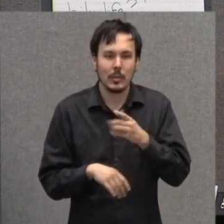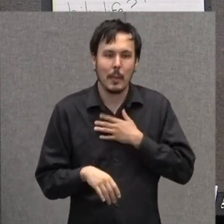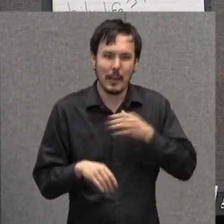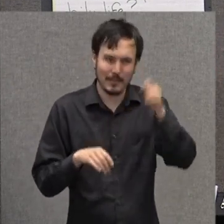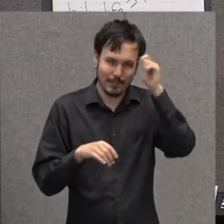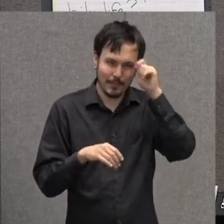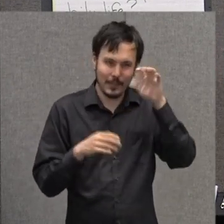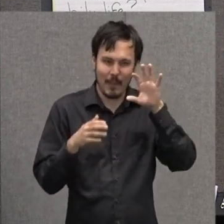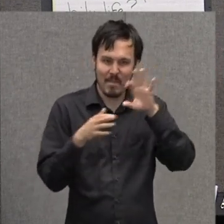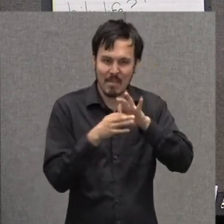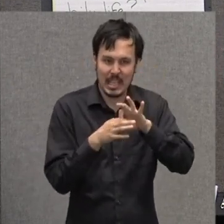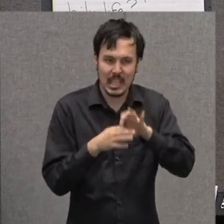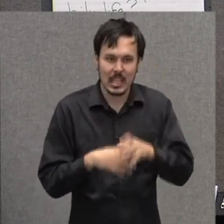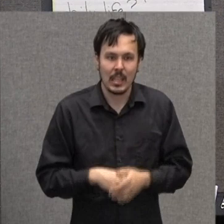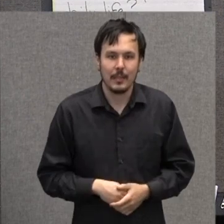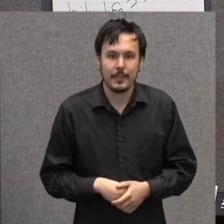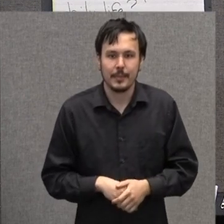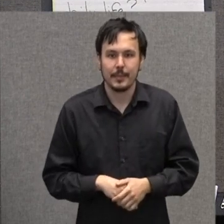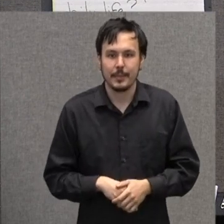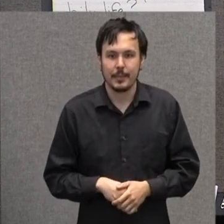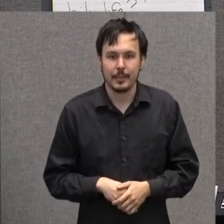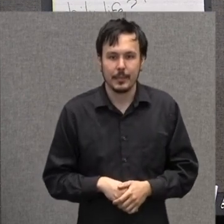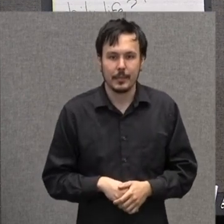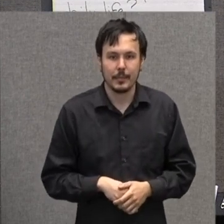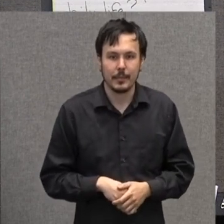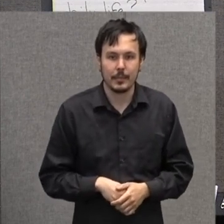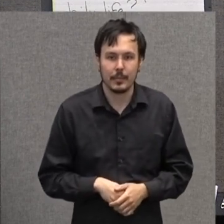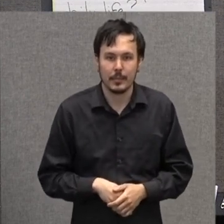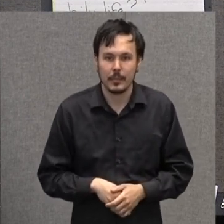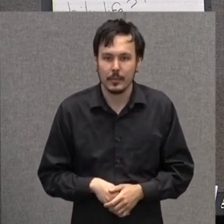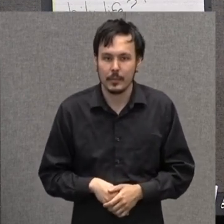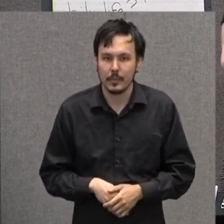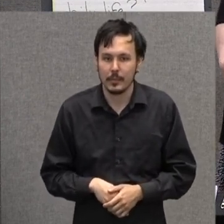it still fits. Now, would you say that has form yet?